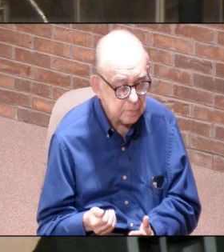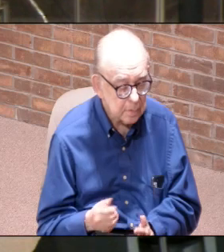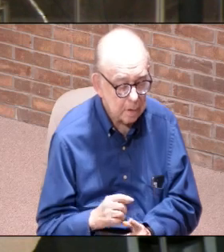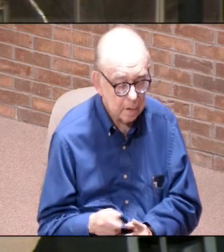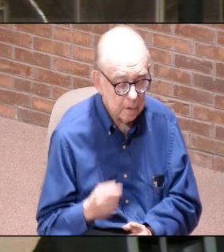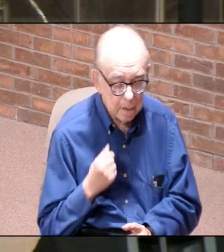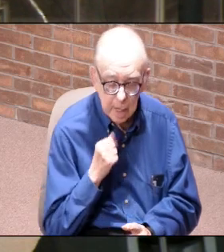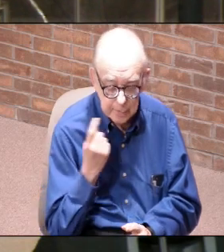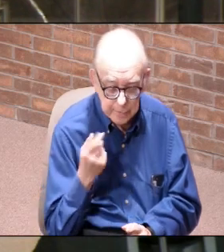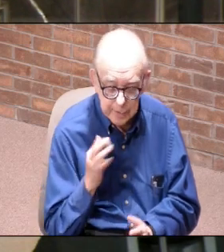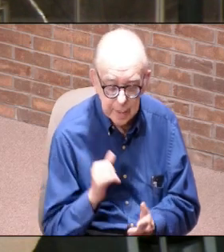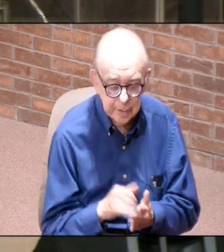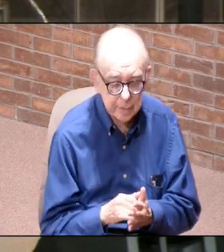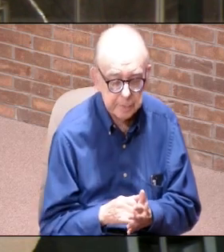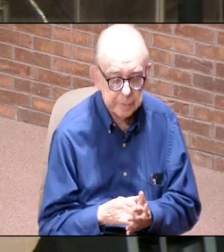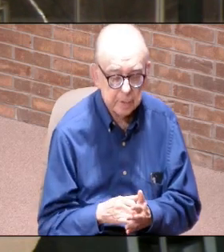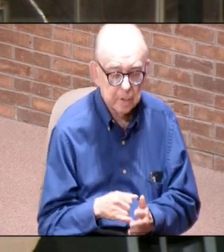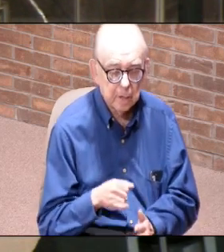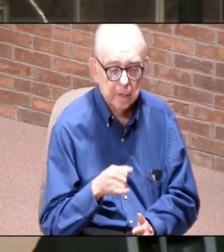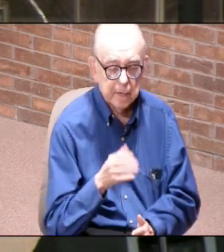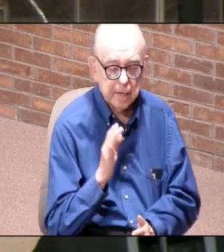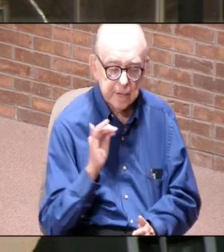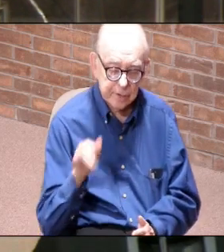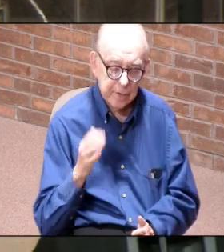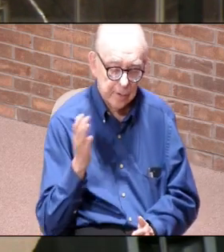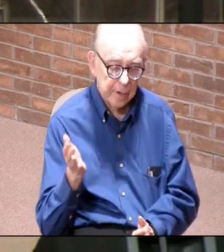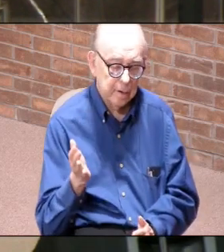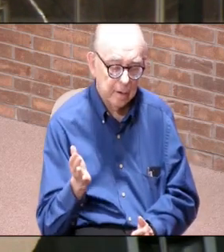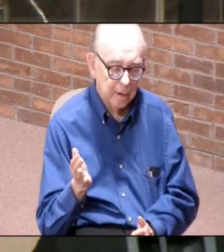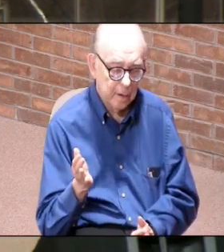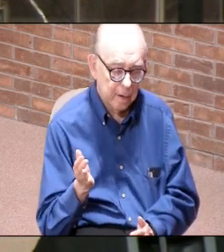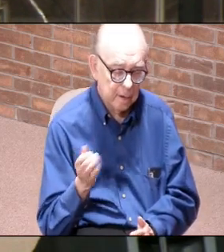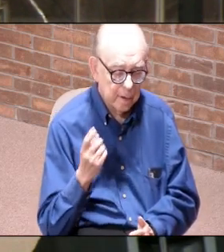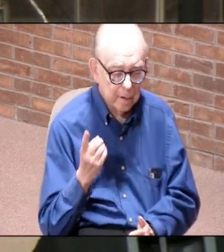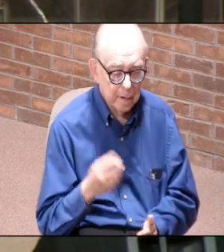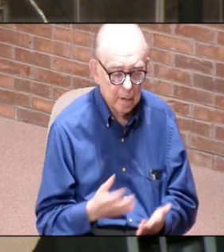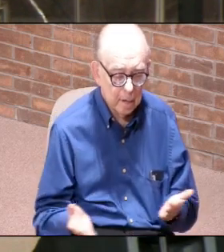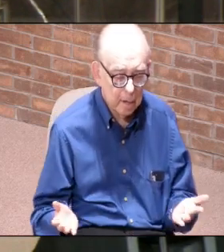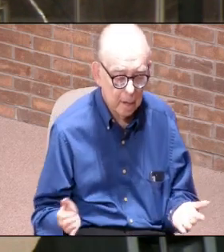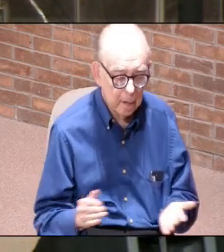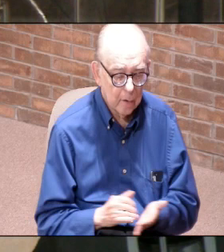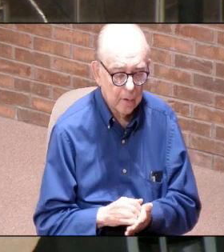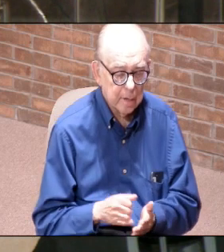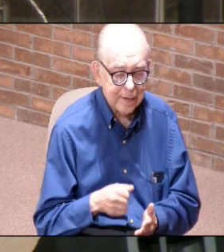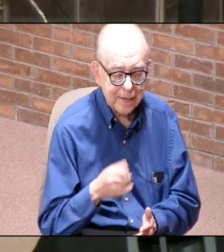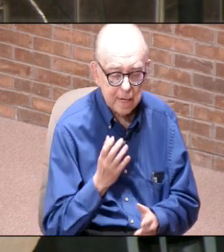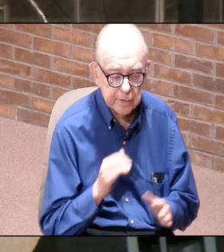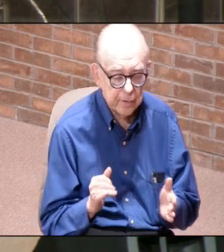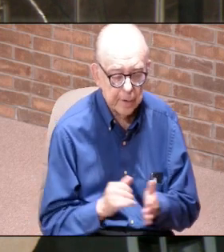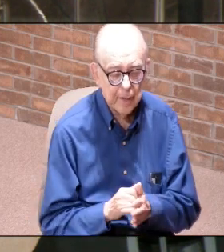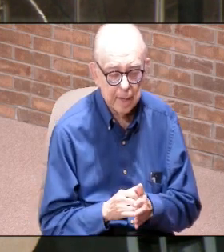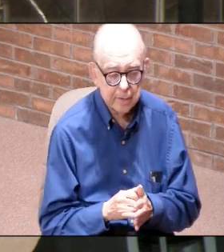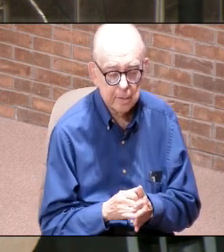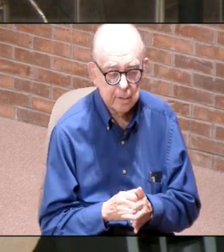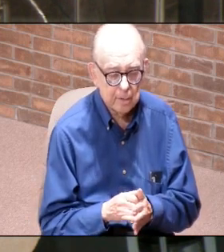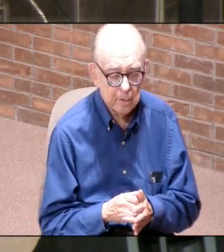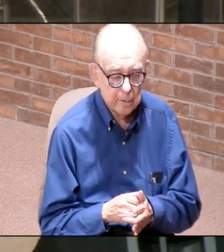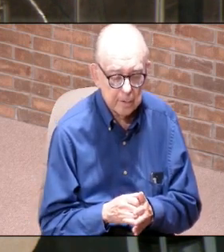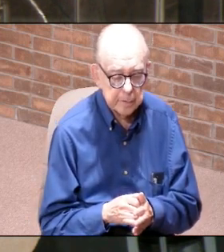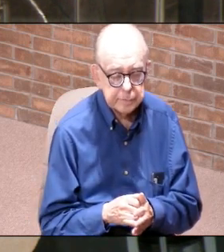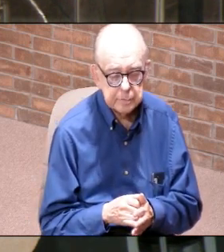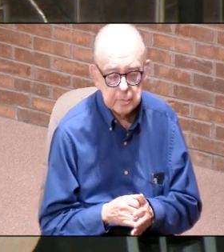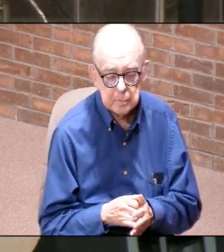but I don't think so. So if he's still there, then we've got to understand that's what he's doing. So he did